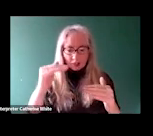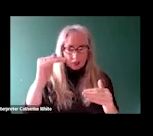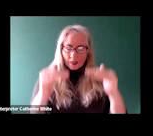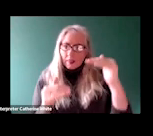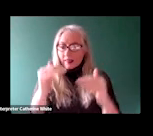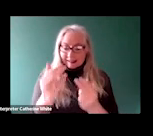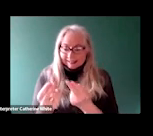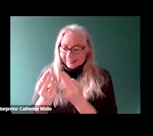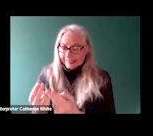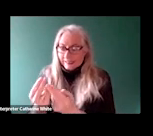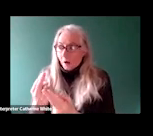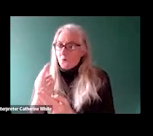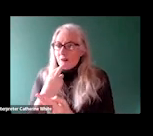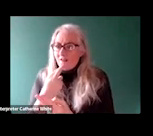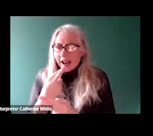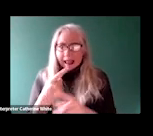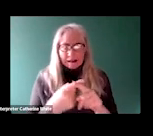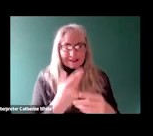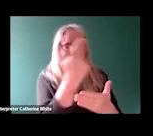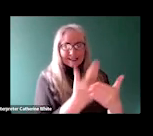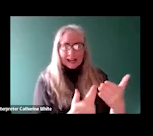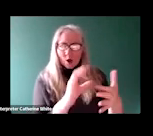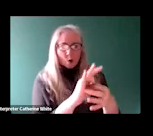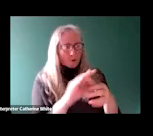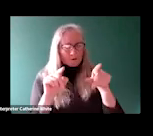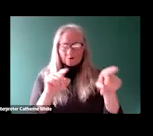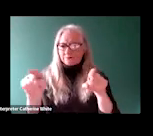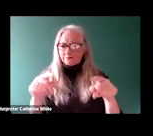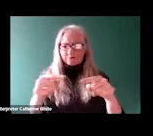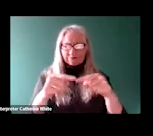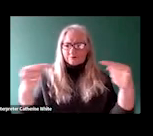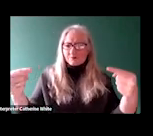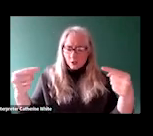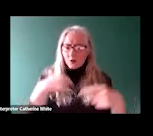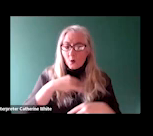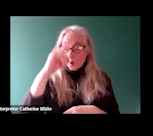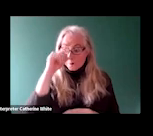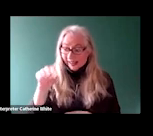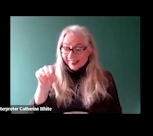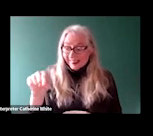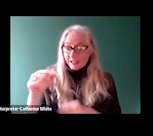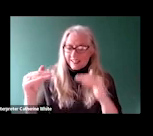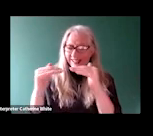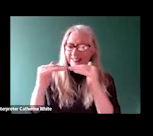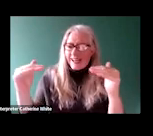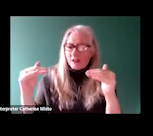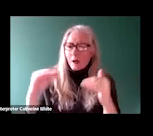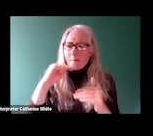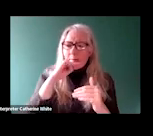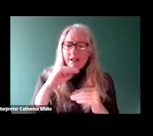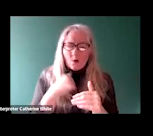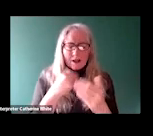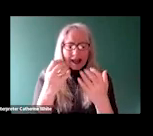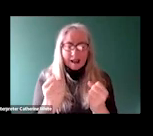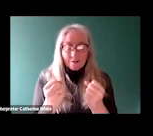and preferences and the design of their home. So we hope that this standard will drive an approach where we move from where we're